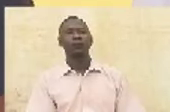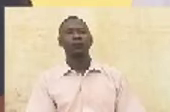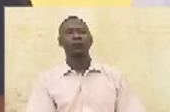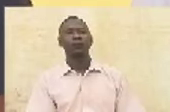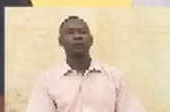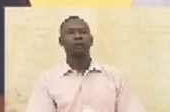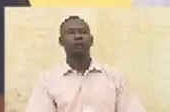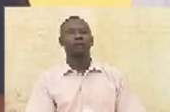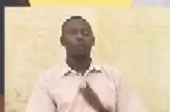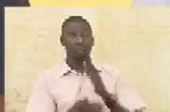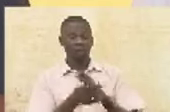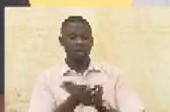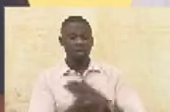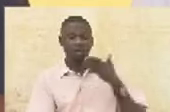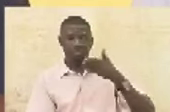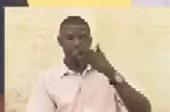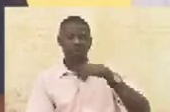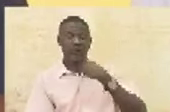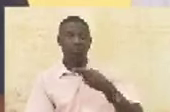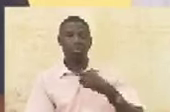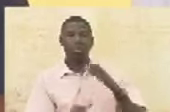That prior to the visit of the witch hunters,